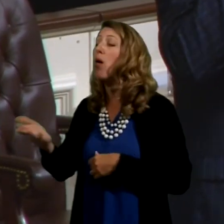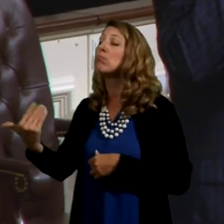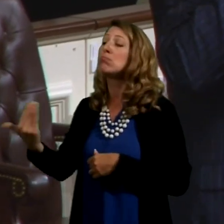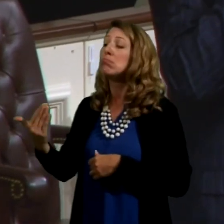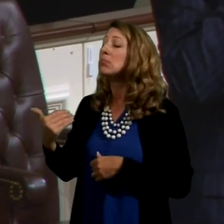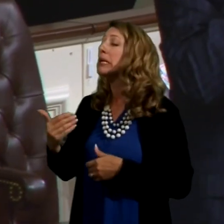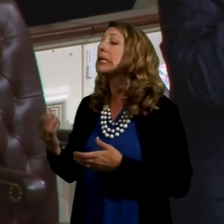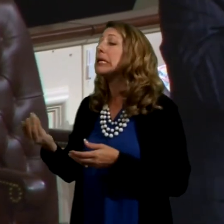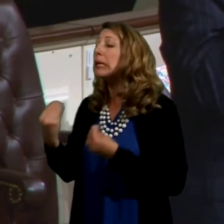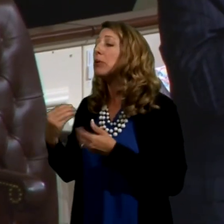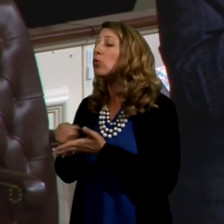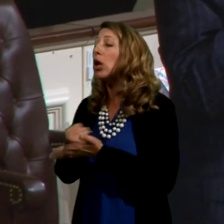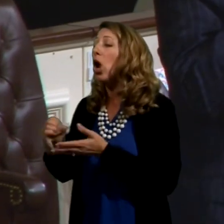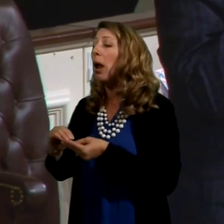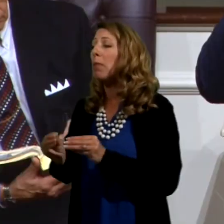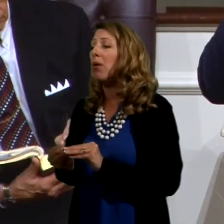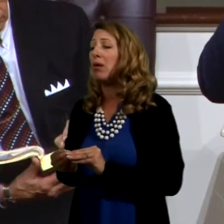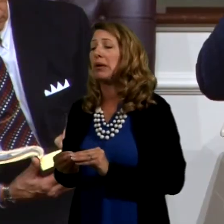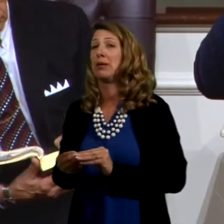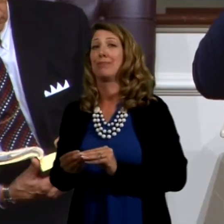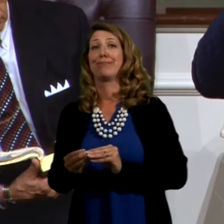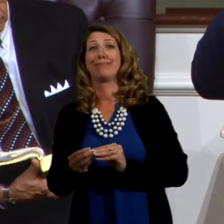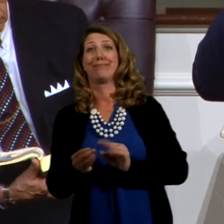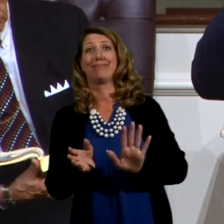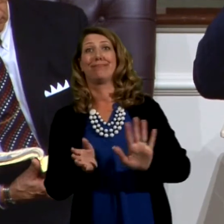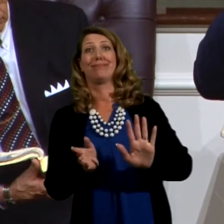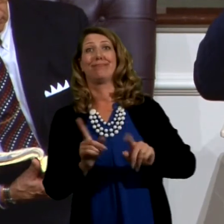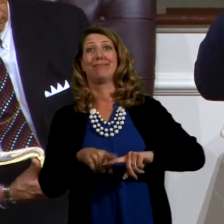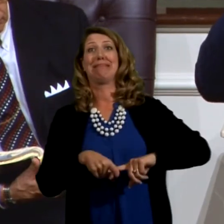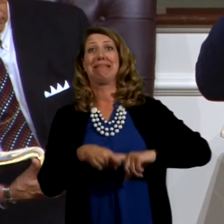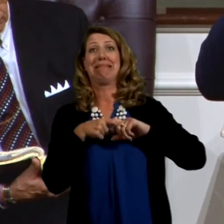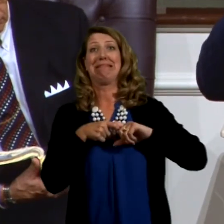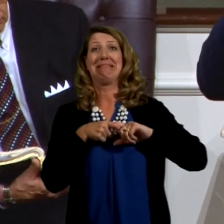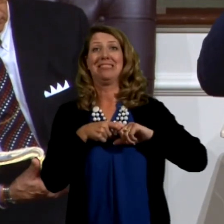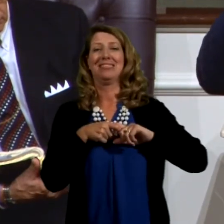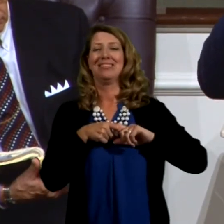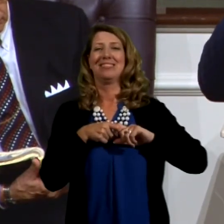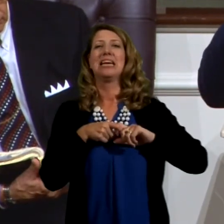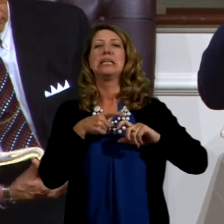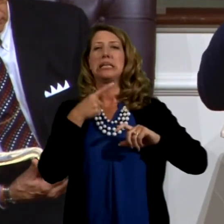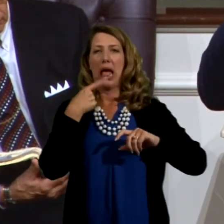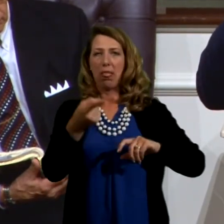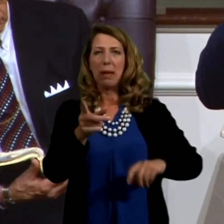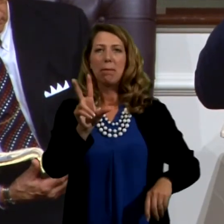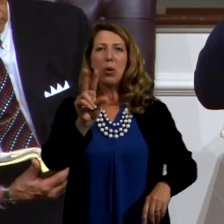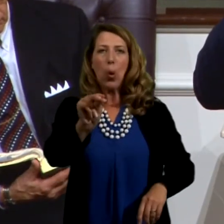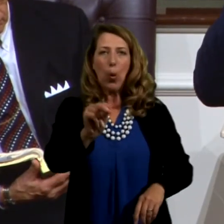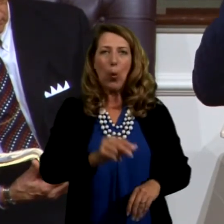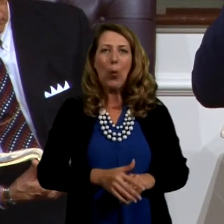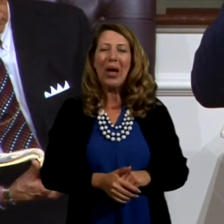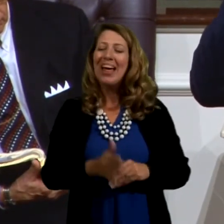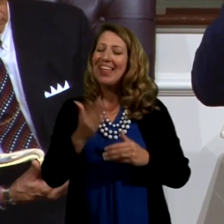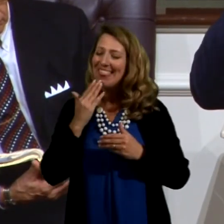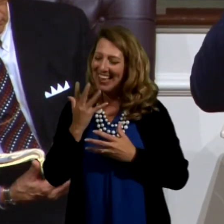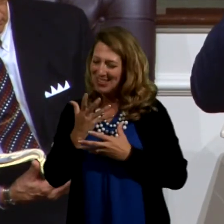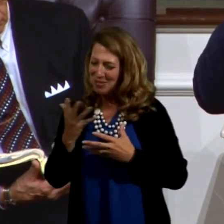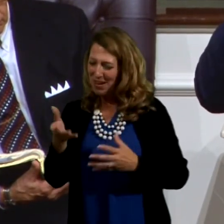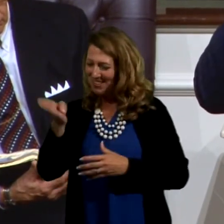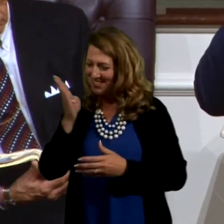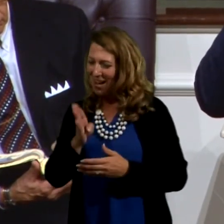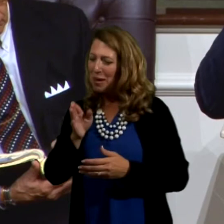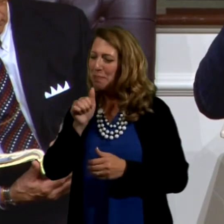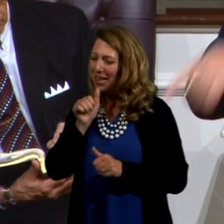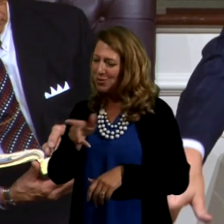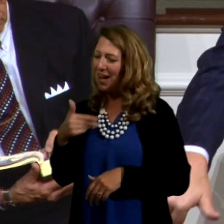What's your credit card number? If I didn't learn something right there, stop and say, no. Thank you very much, and God bless you, and